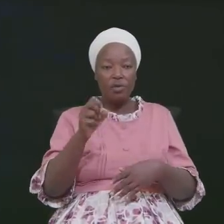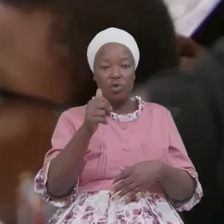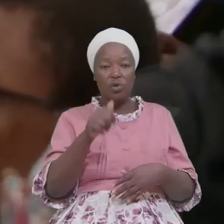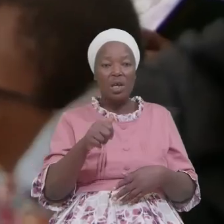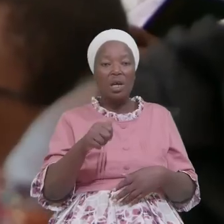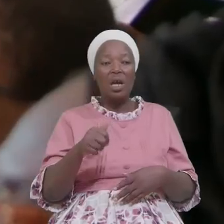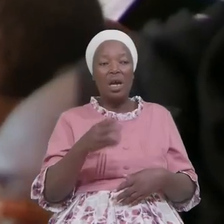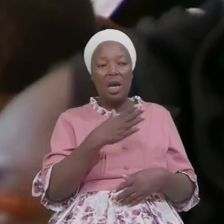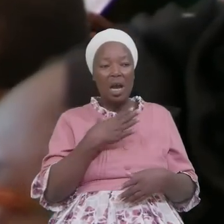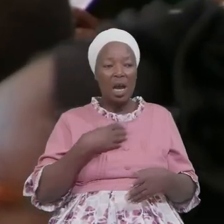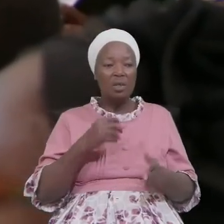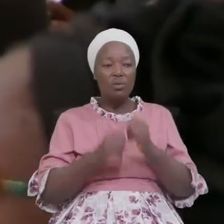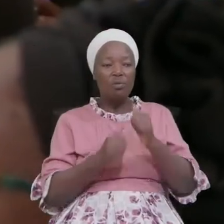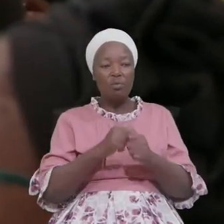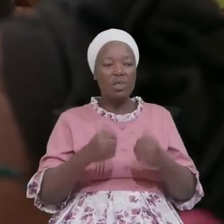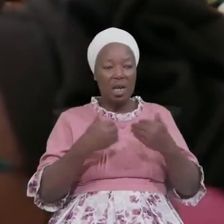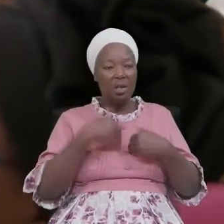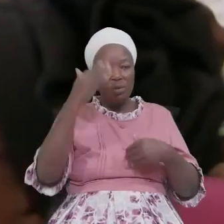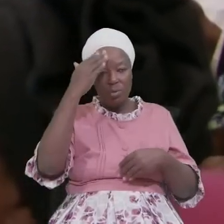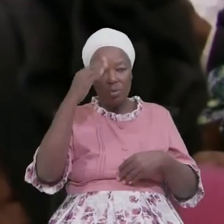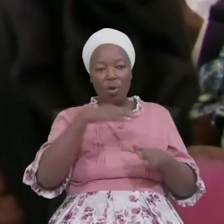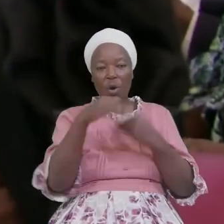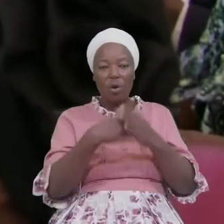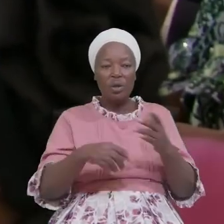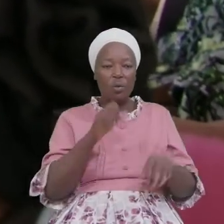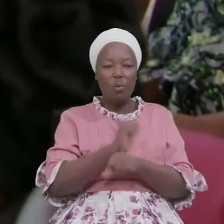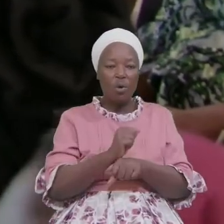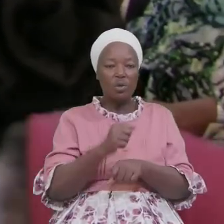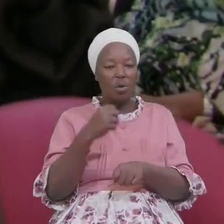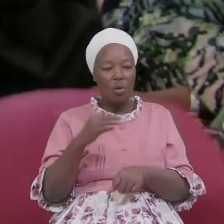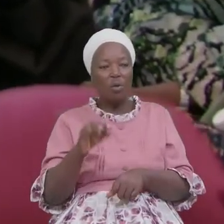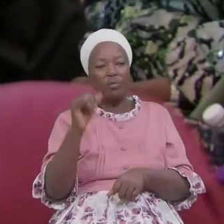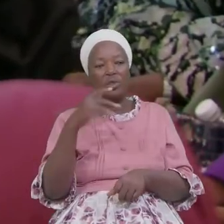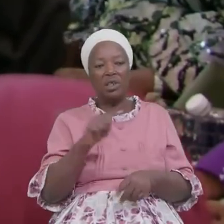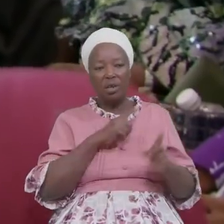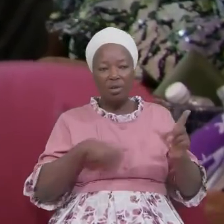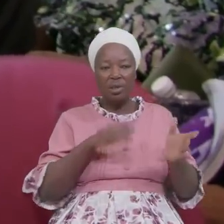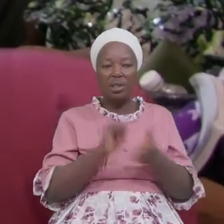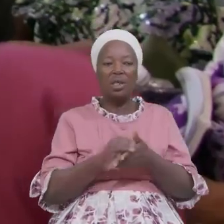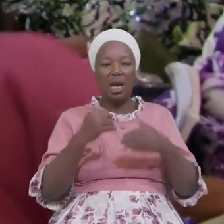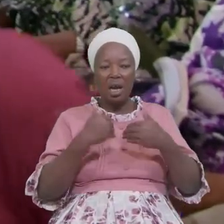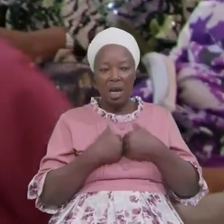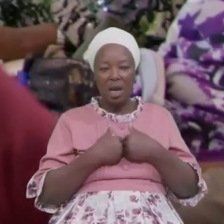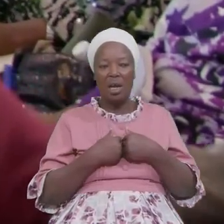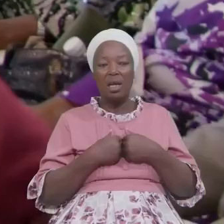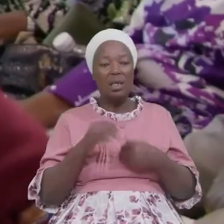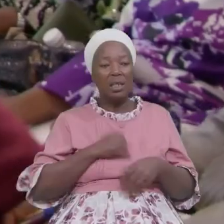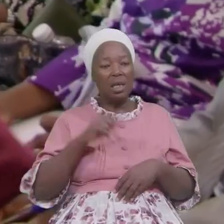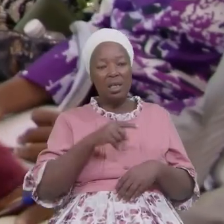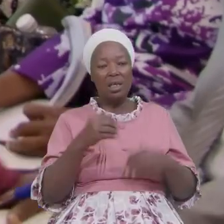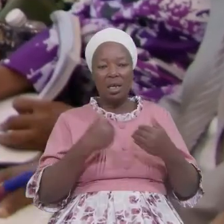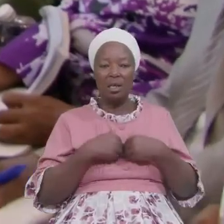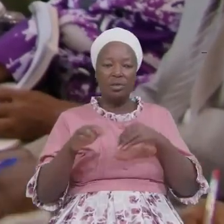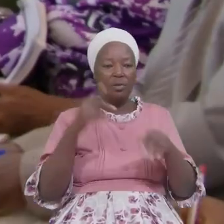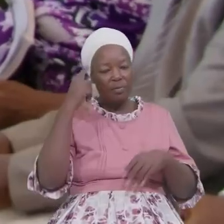done for Israel. They came to glory. You're welcome to glory. Because we're told in